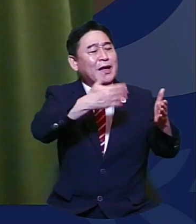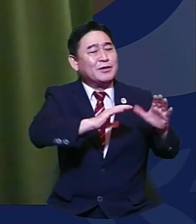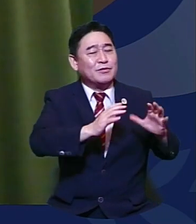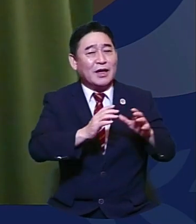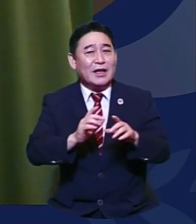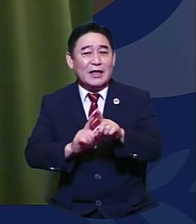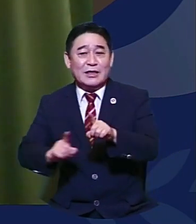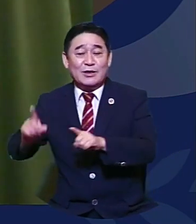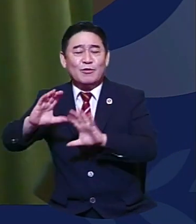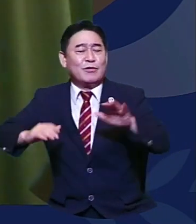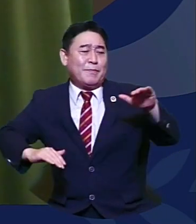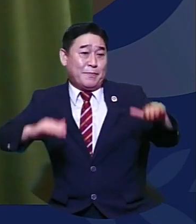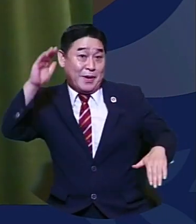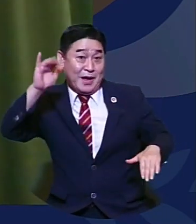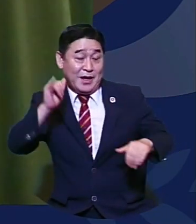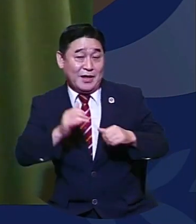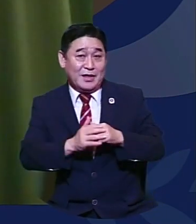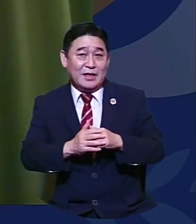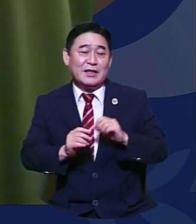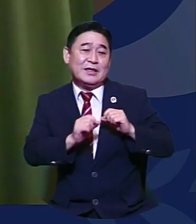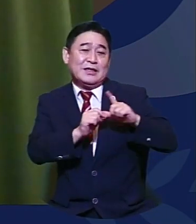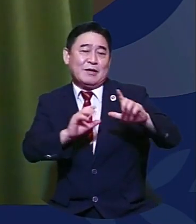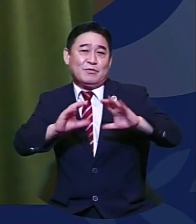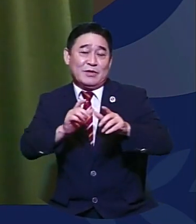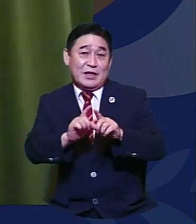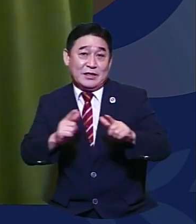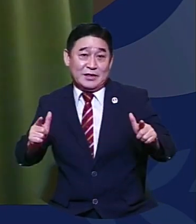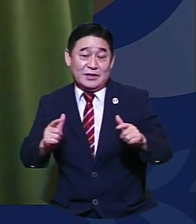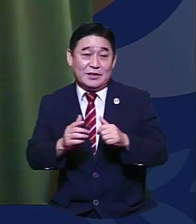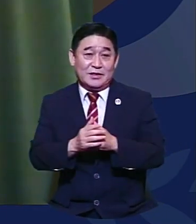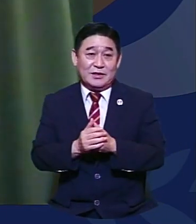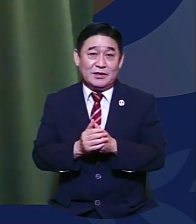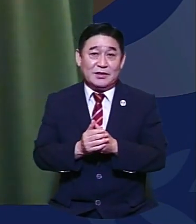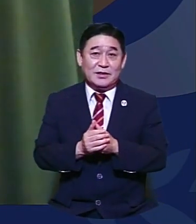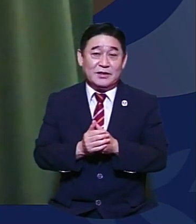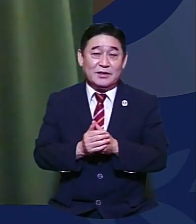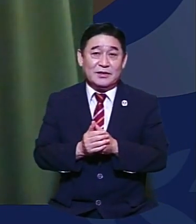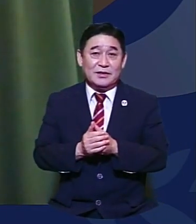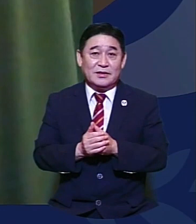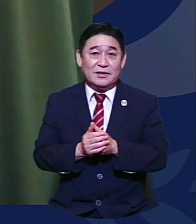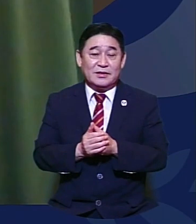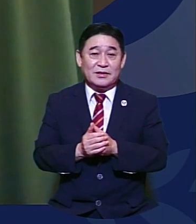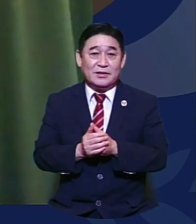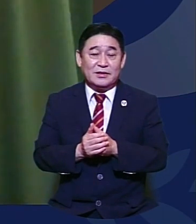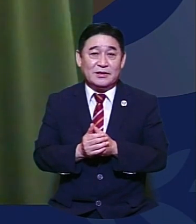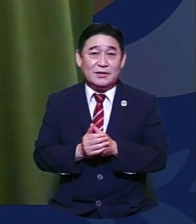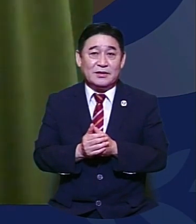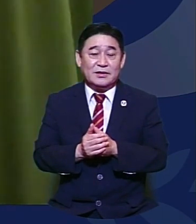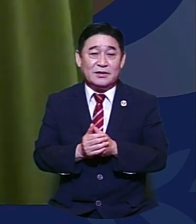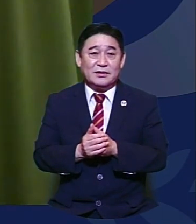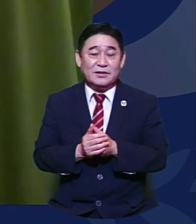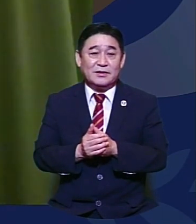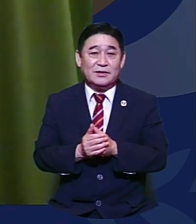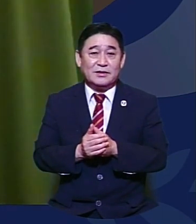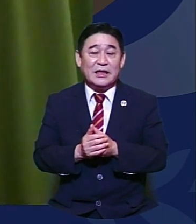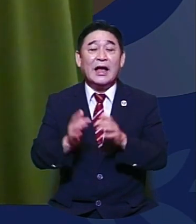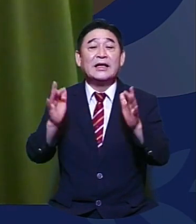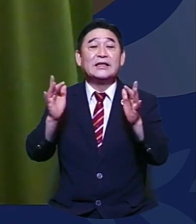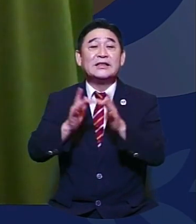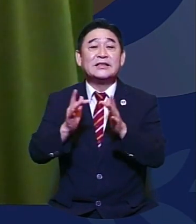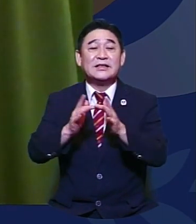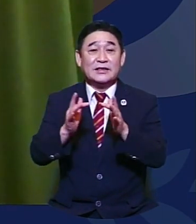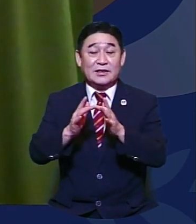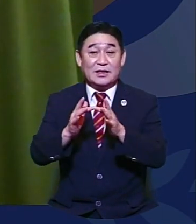literacy, people in most countries seem to be more comfortable with very intuitive online tools, such as